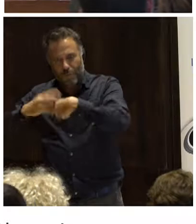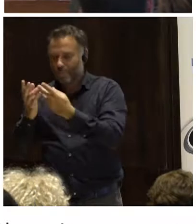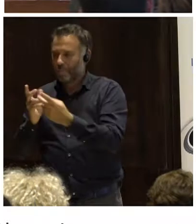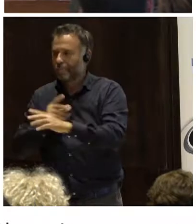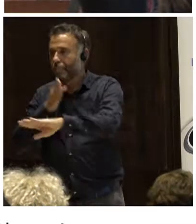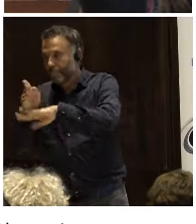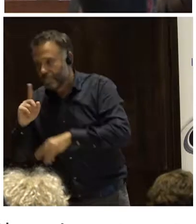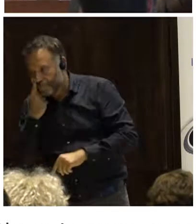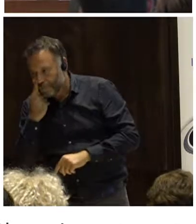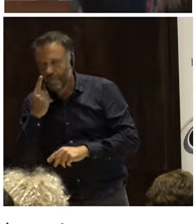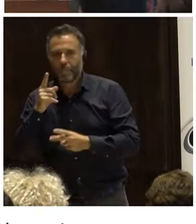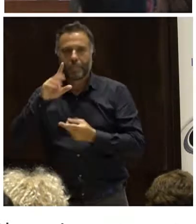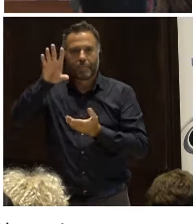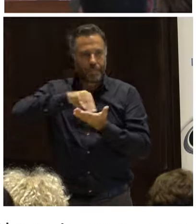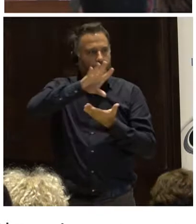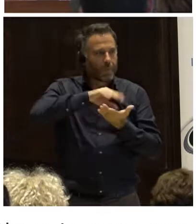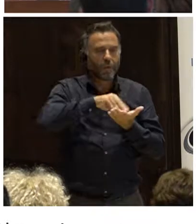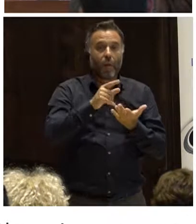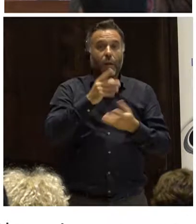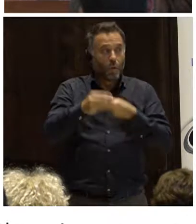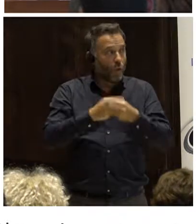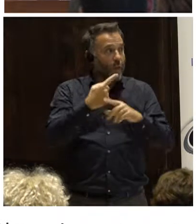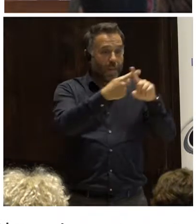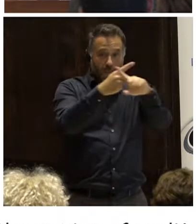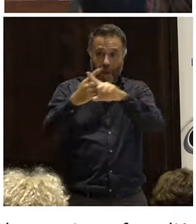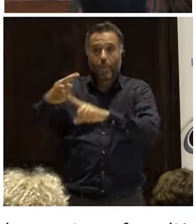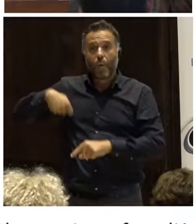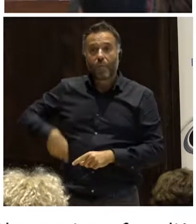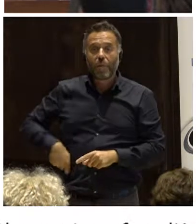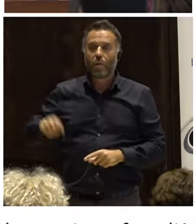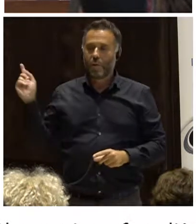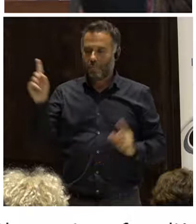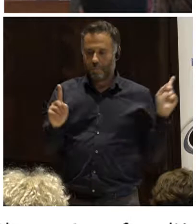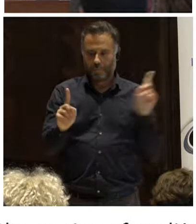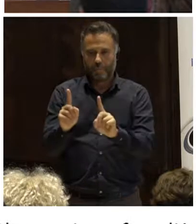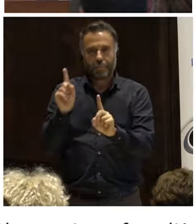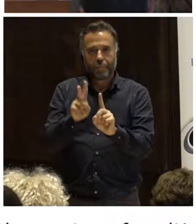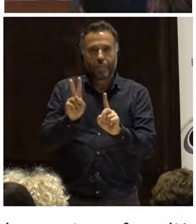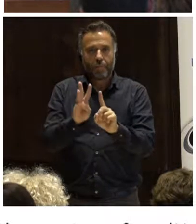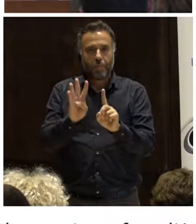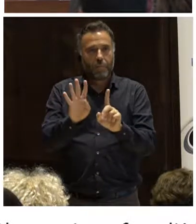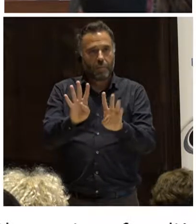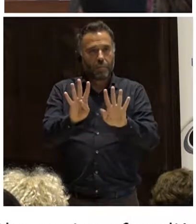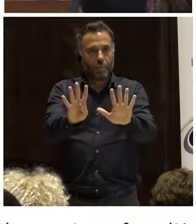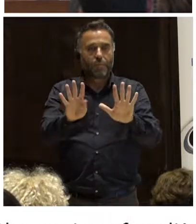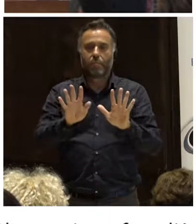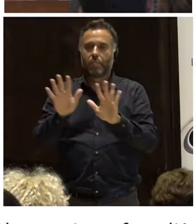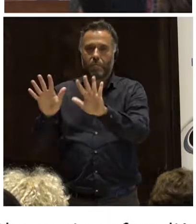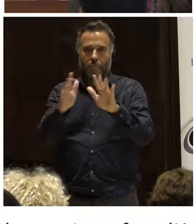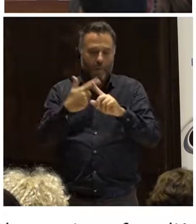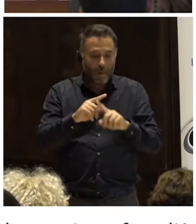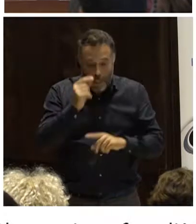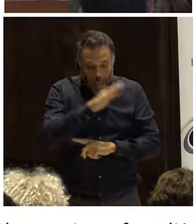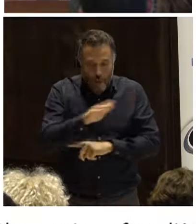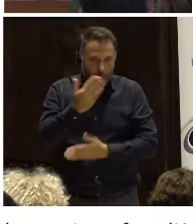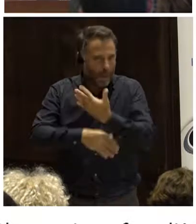disabilities. We would have liked also to create new ideas, new methodologies and tools in various fields